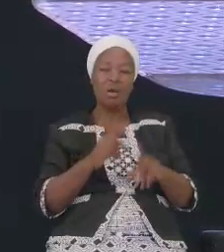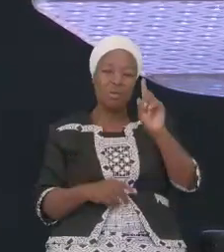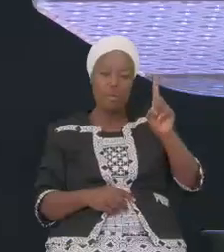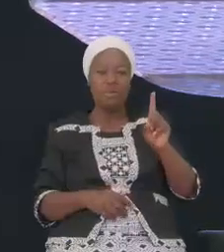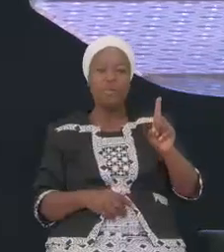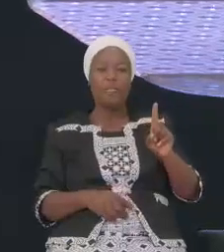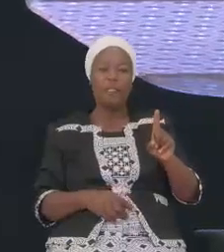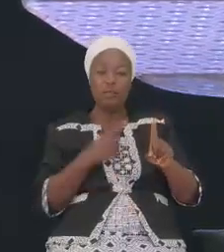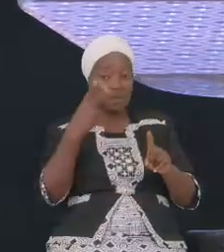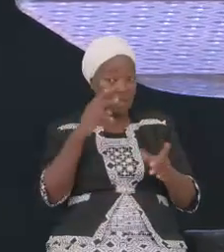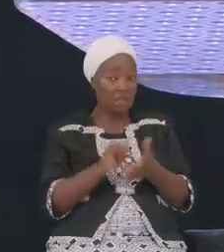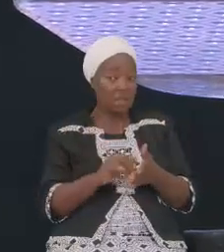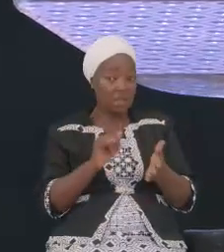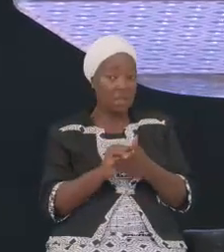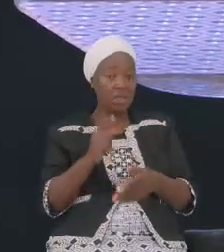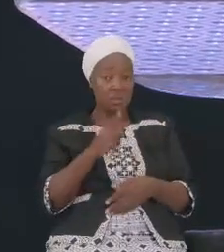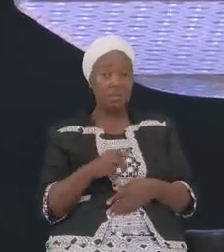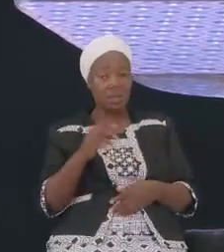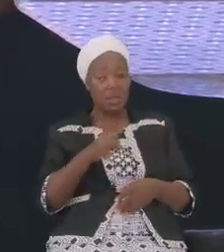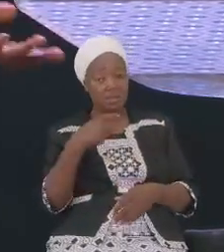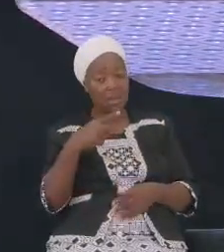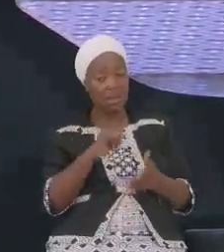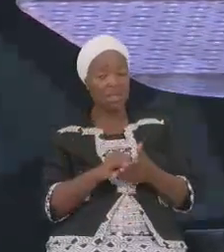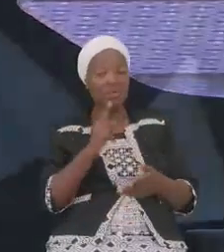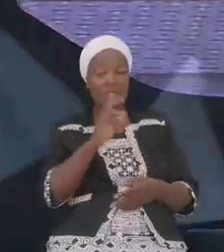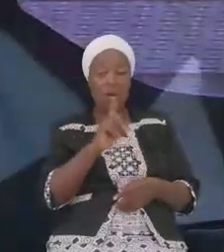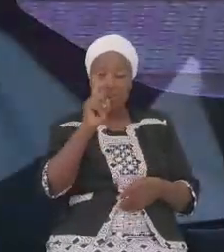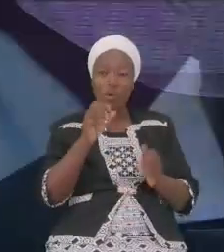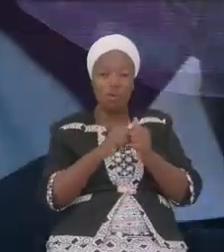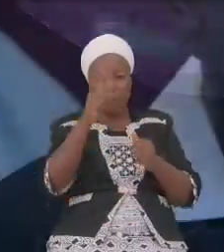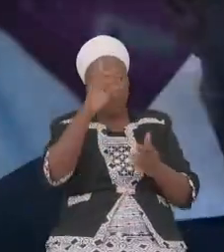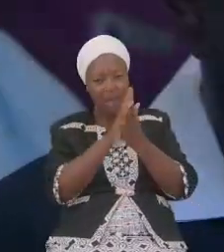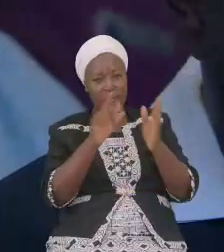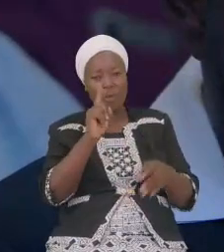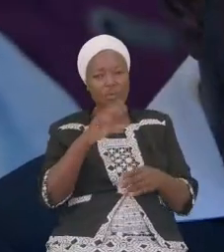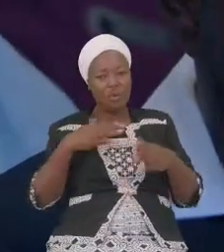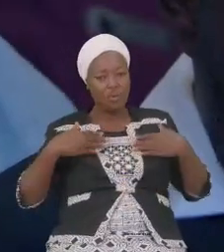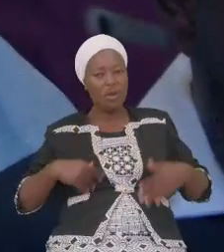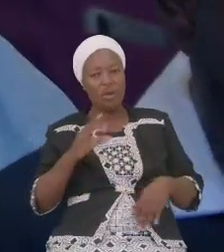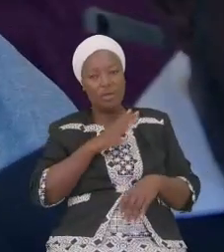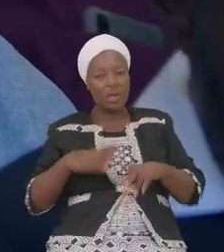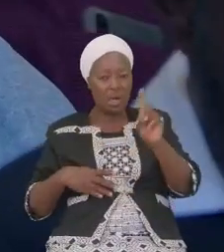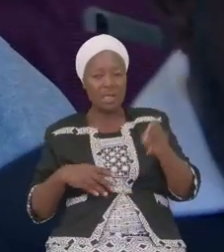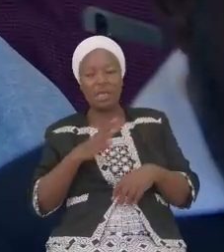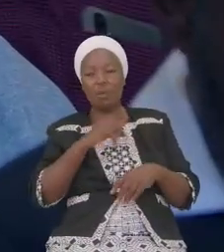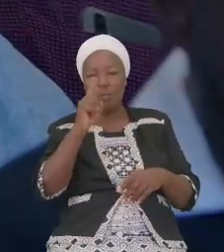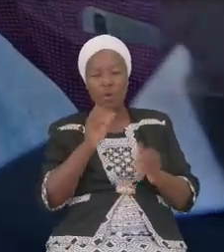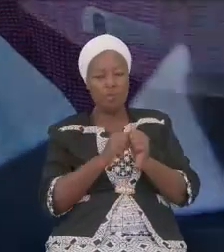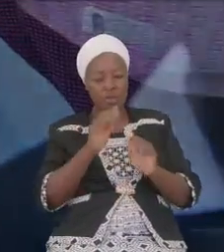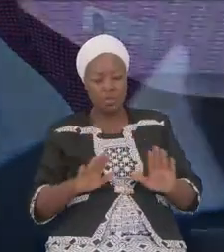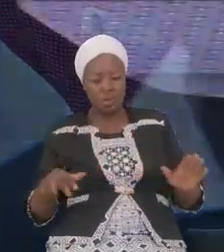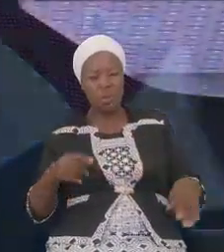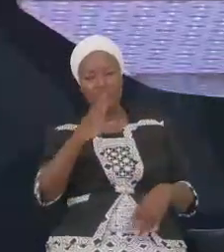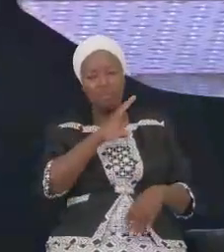That you are one with the believers, one with the body of Christ, one with the children of God,